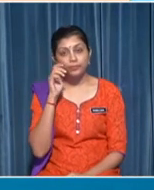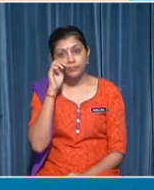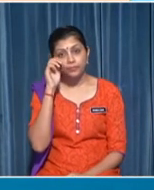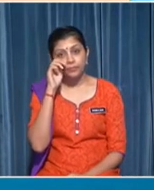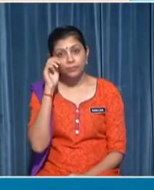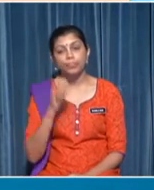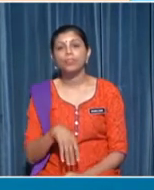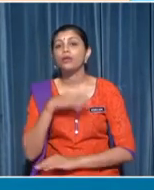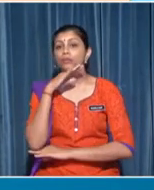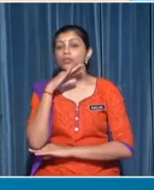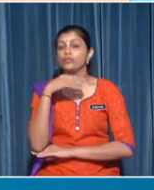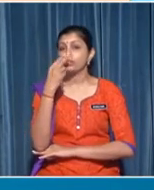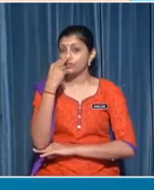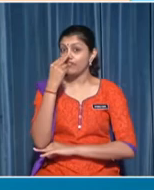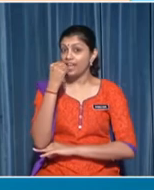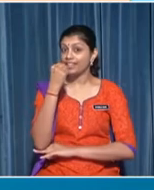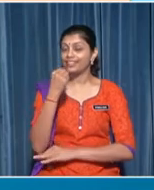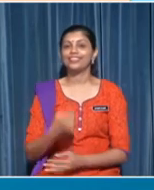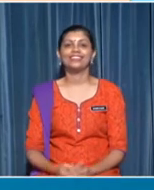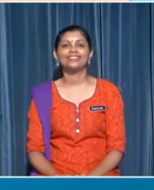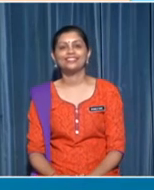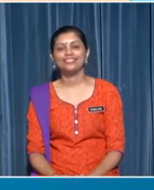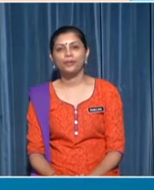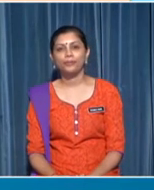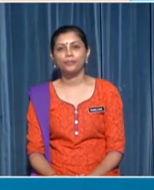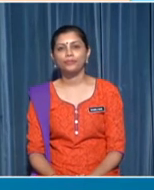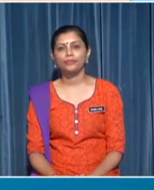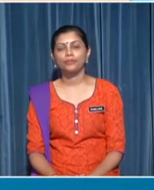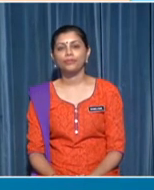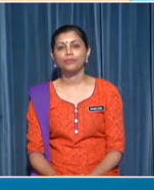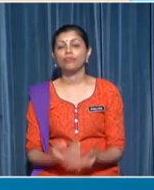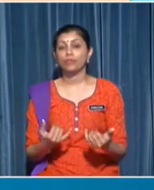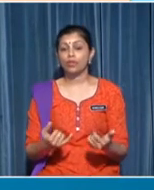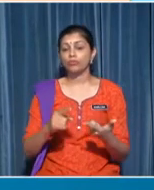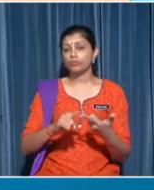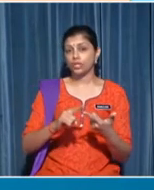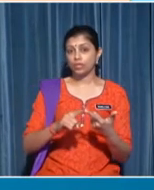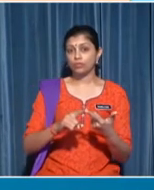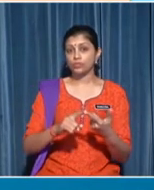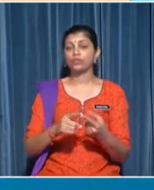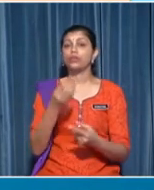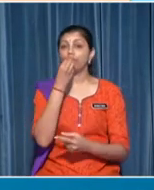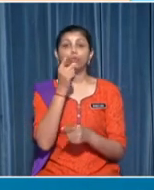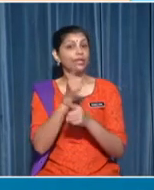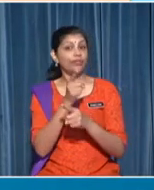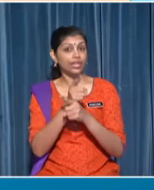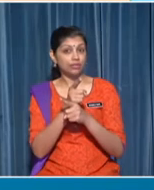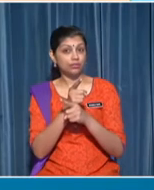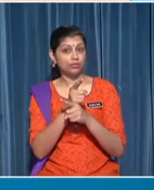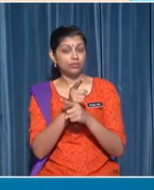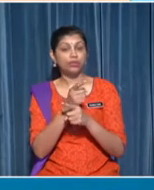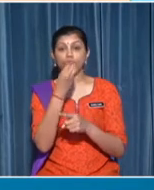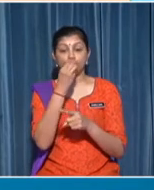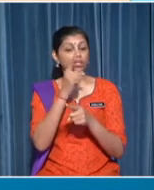But messy is fun, right? Next, you need some real food to show what really